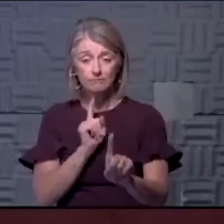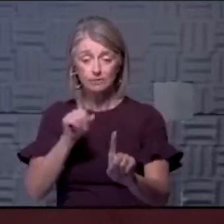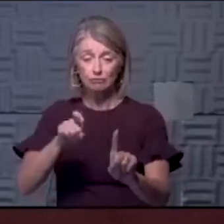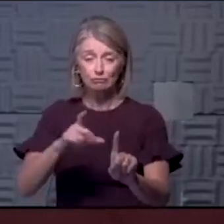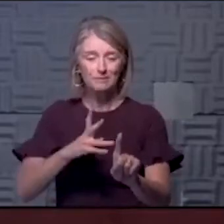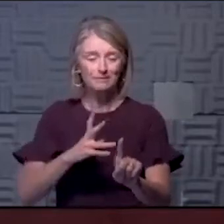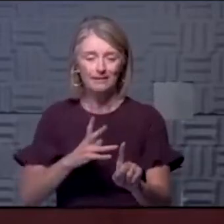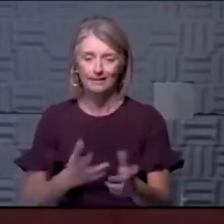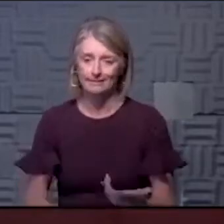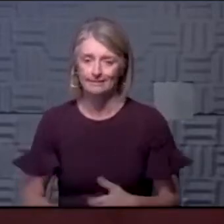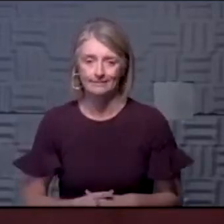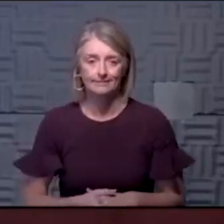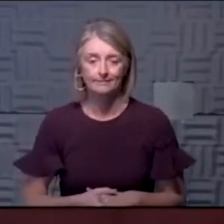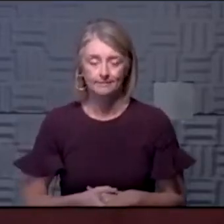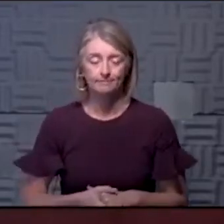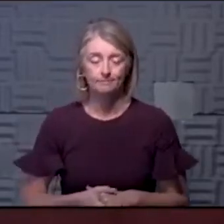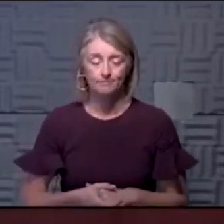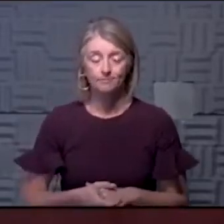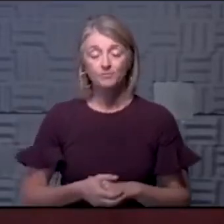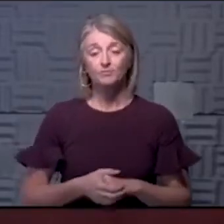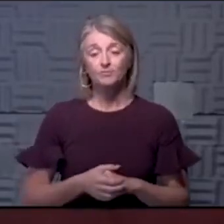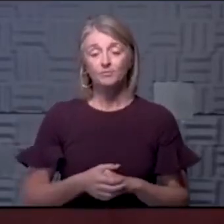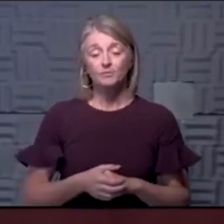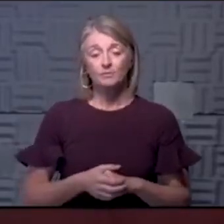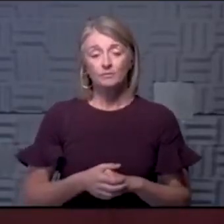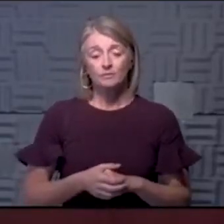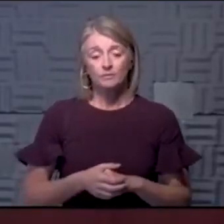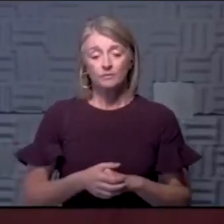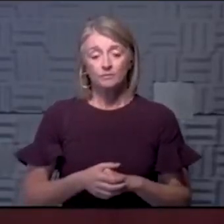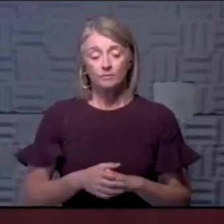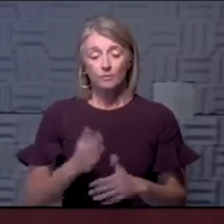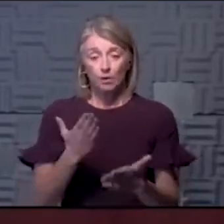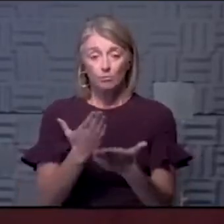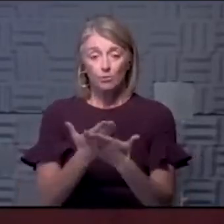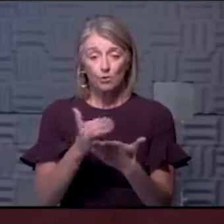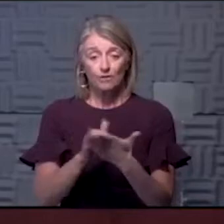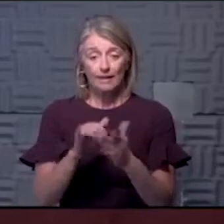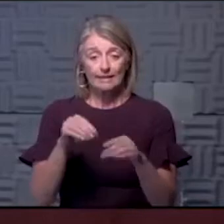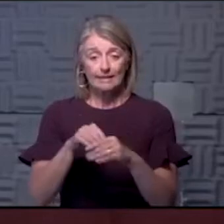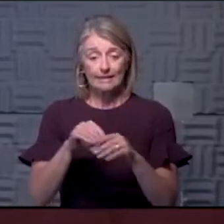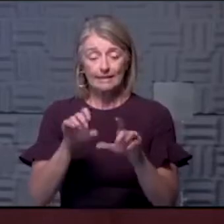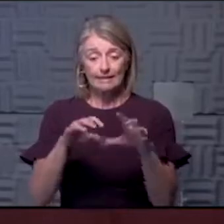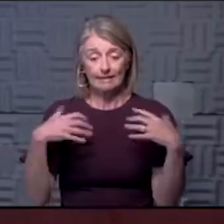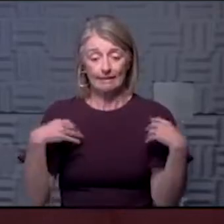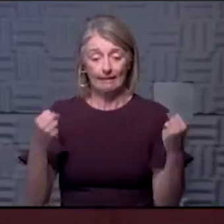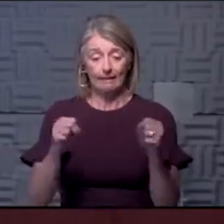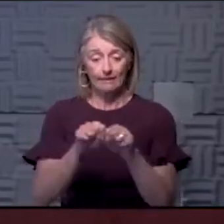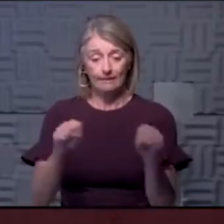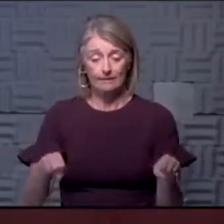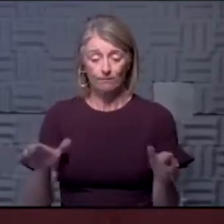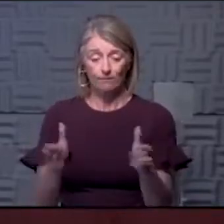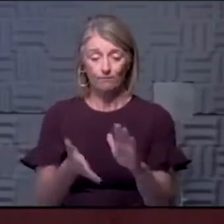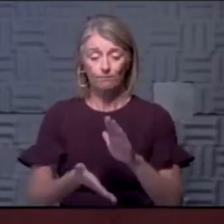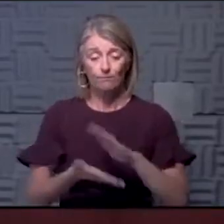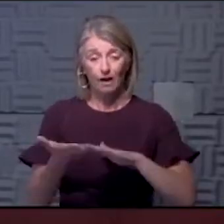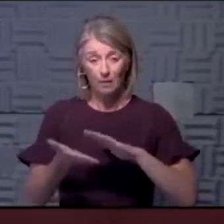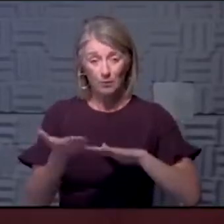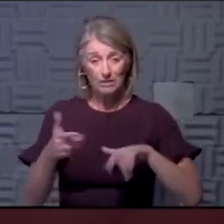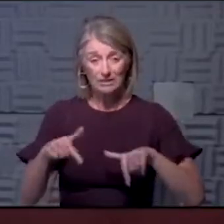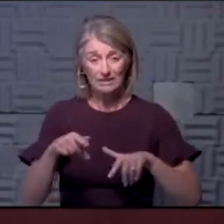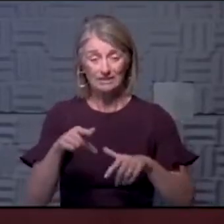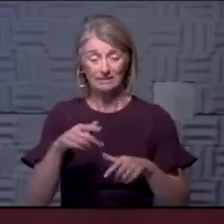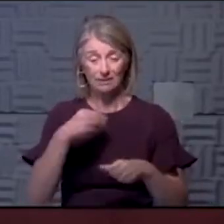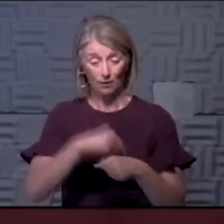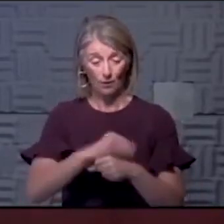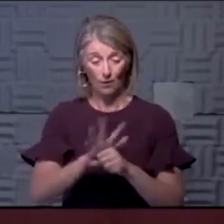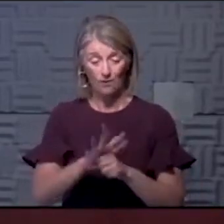be okay. Yeah. You should. And I think we've proven that within the health system, as you guys have been fully operational in a COVID hotspot for